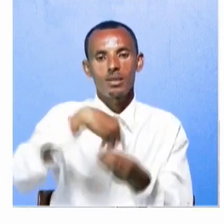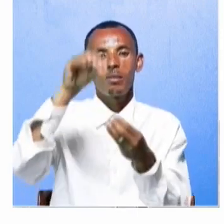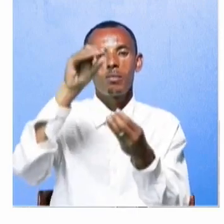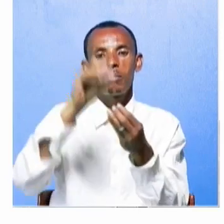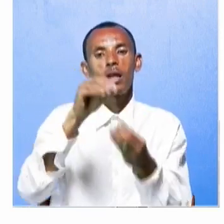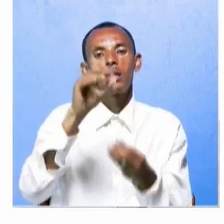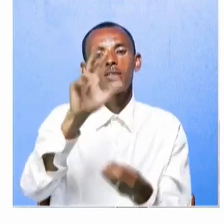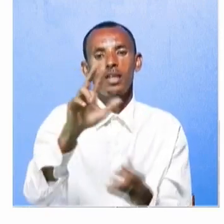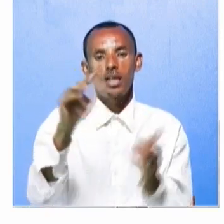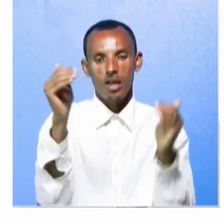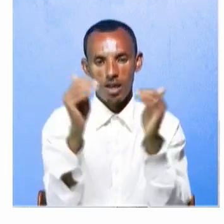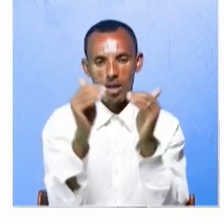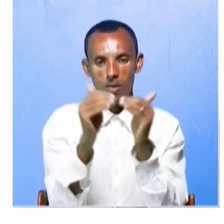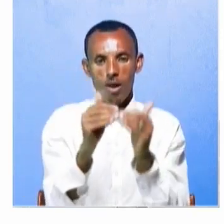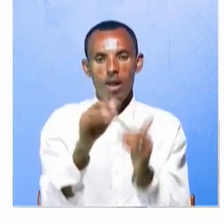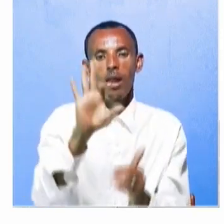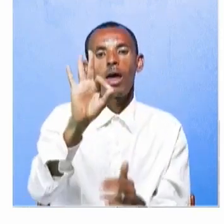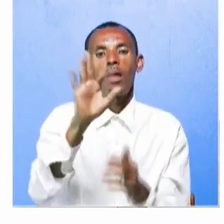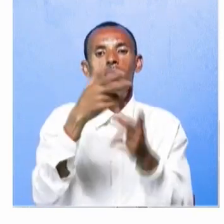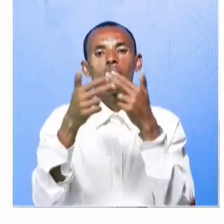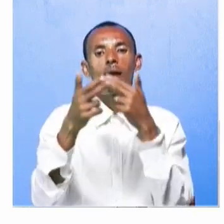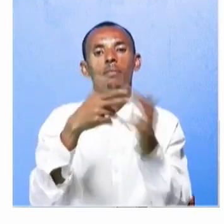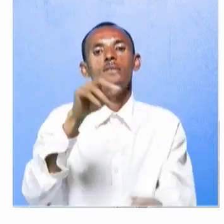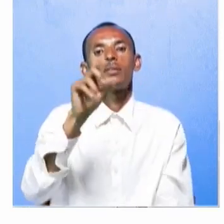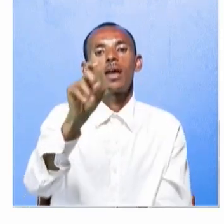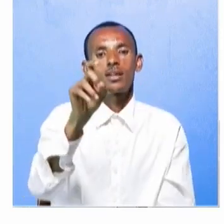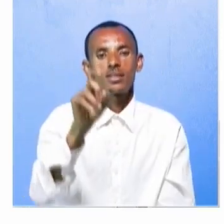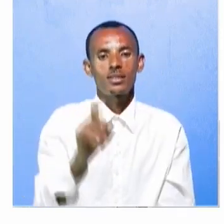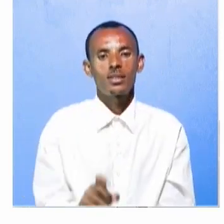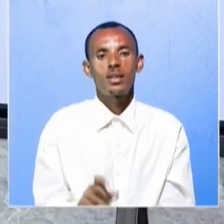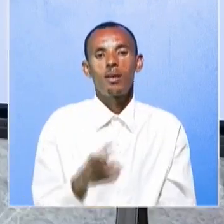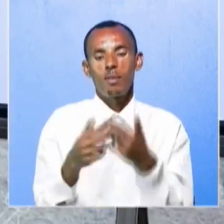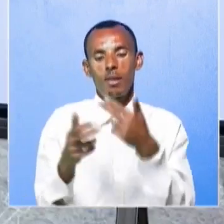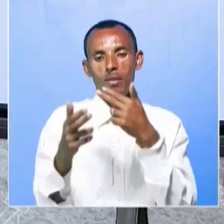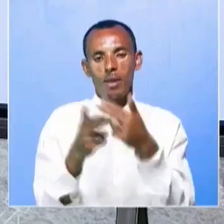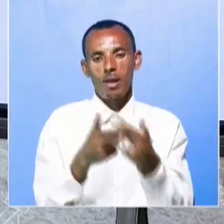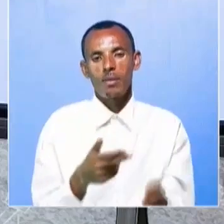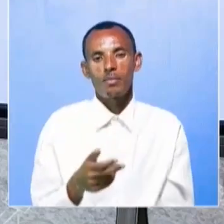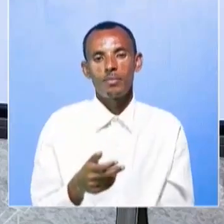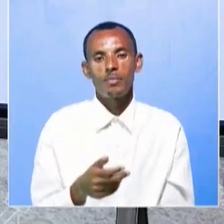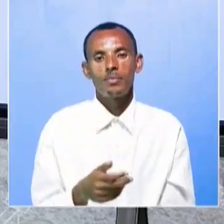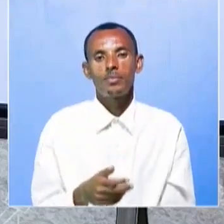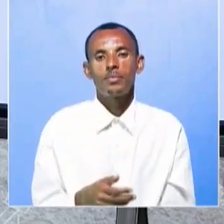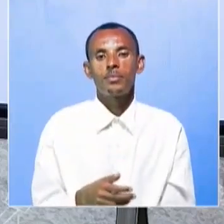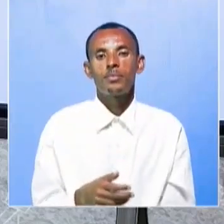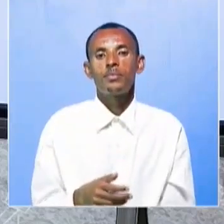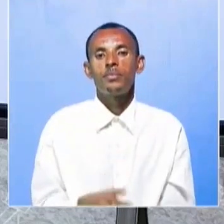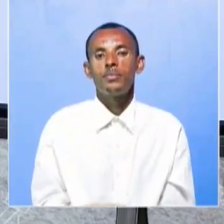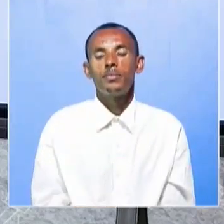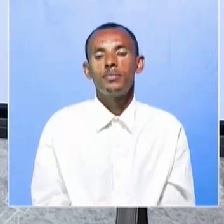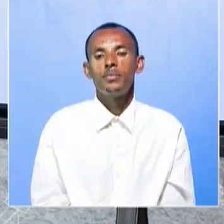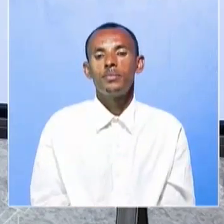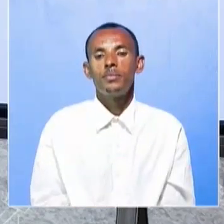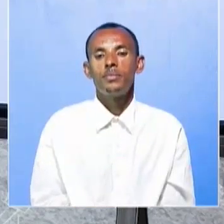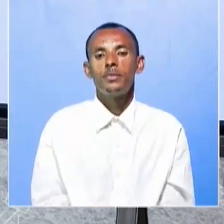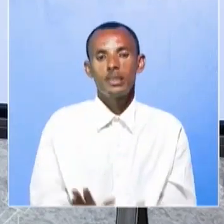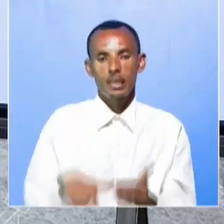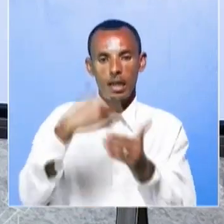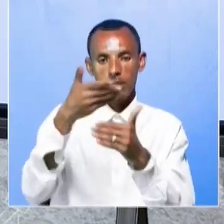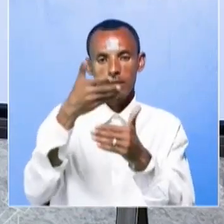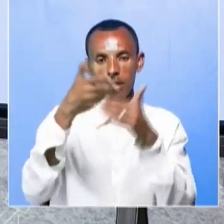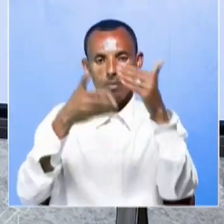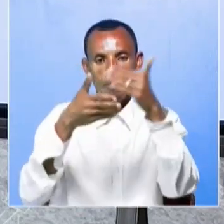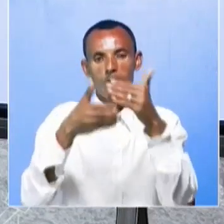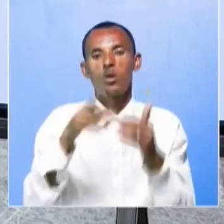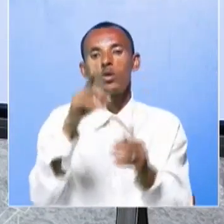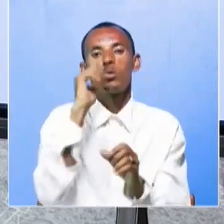is equal to 9 times x. Okay, multiply this by this and x by 9. The next step that you